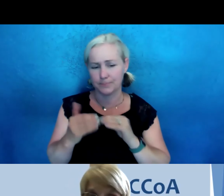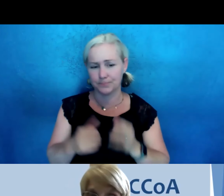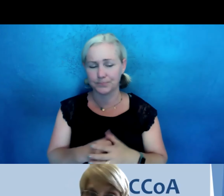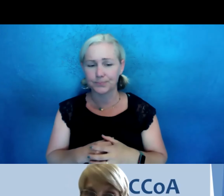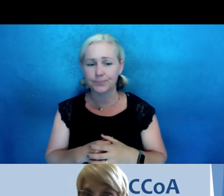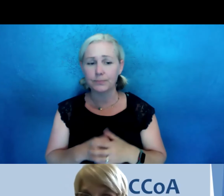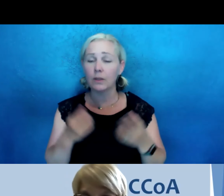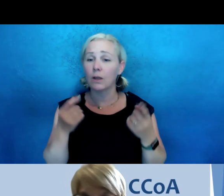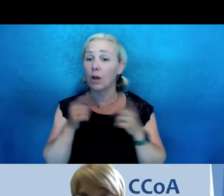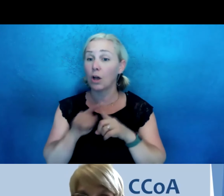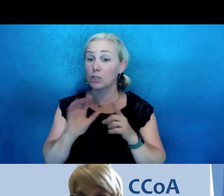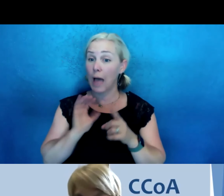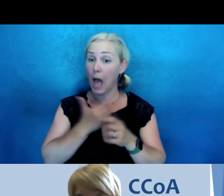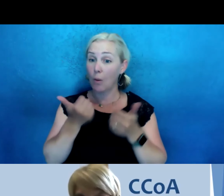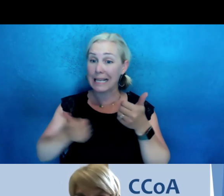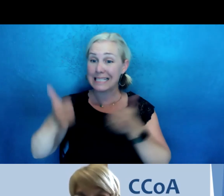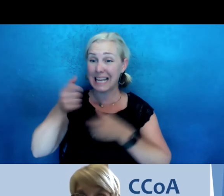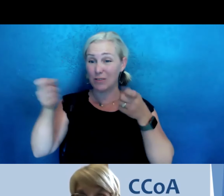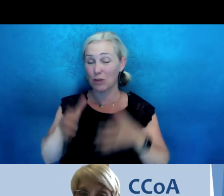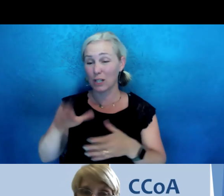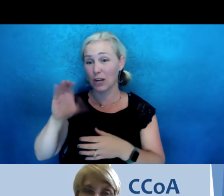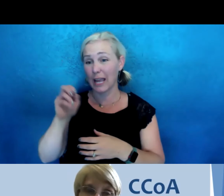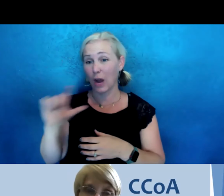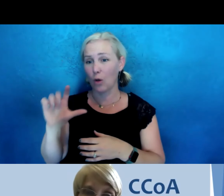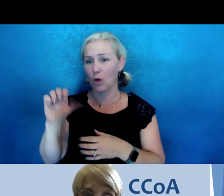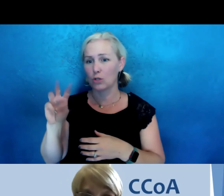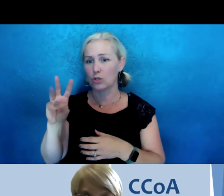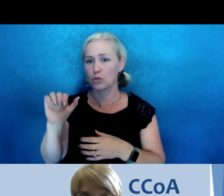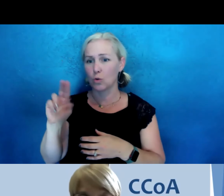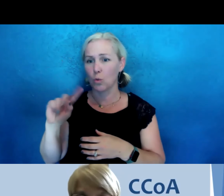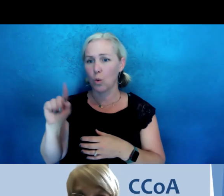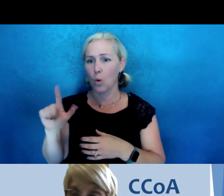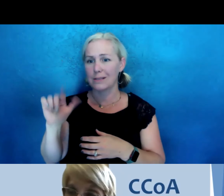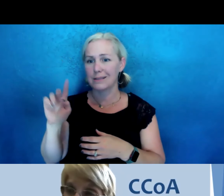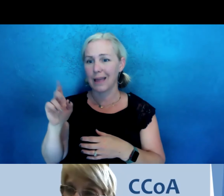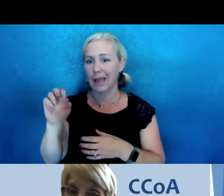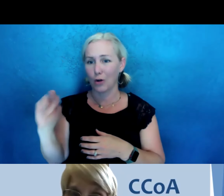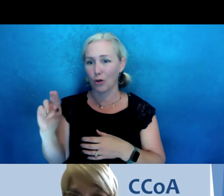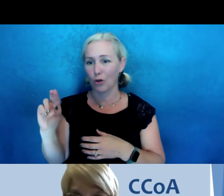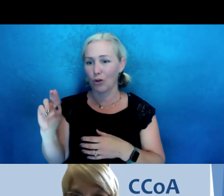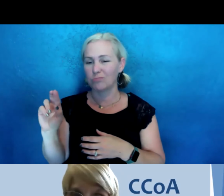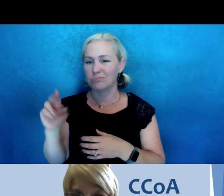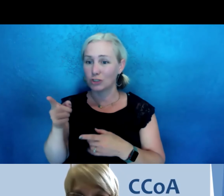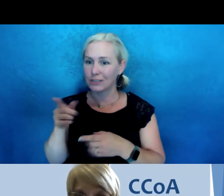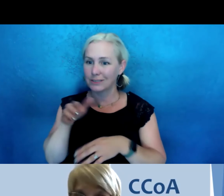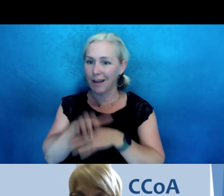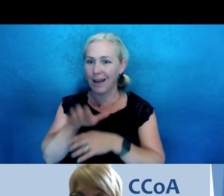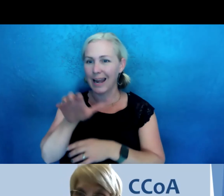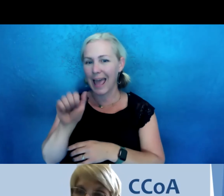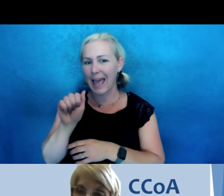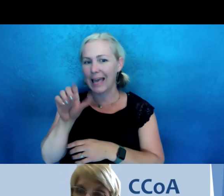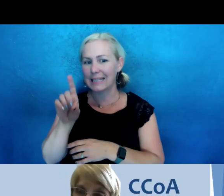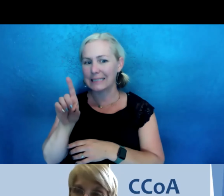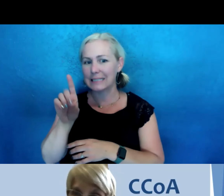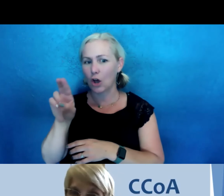note that our executive director, Carol Swartzlander, with the Commission on Aging, is on our ADRC advisory committee.